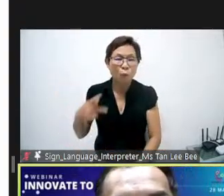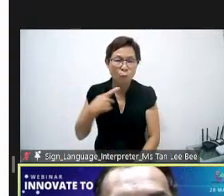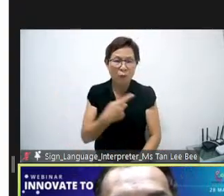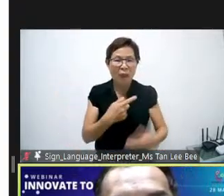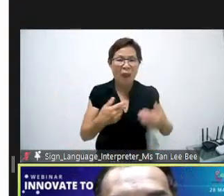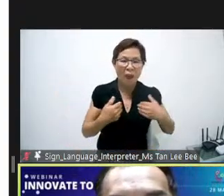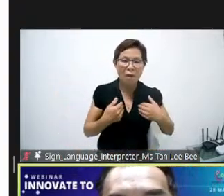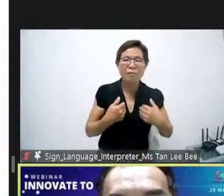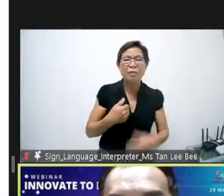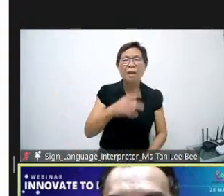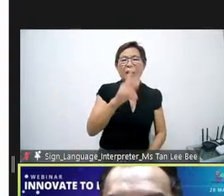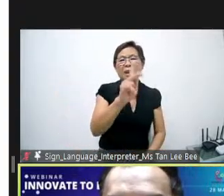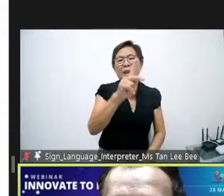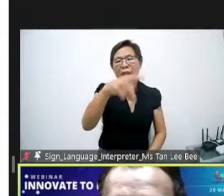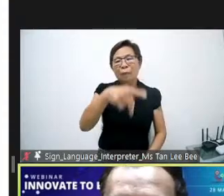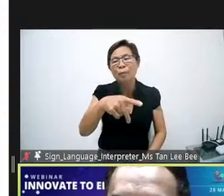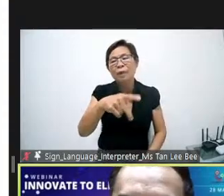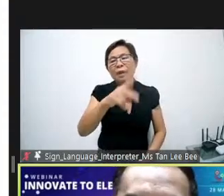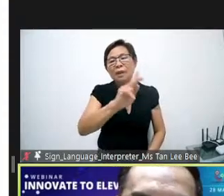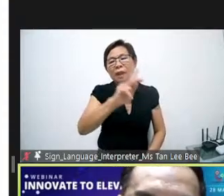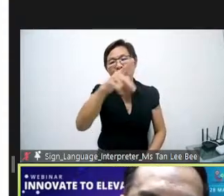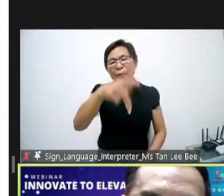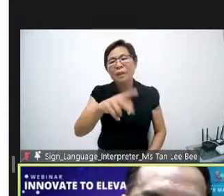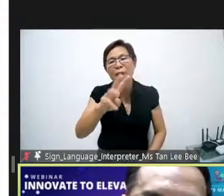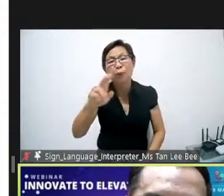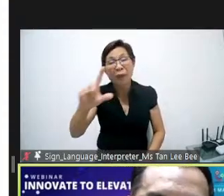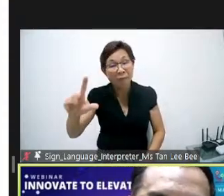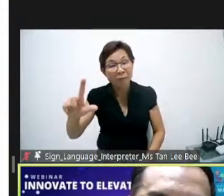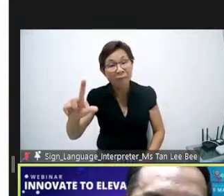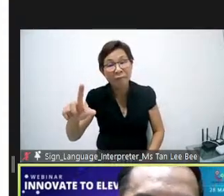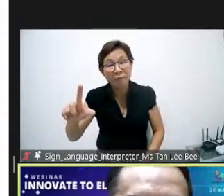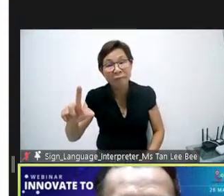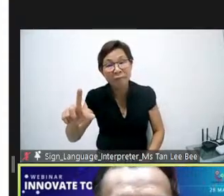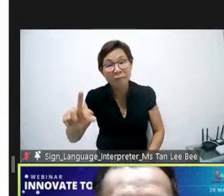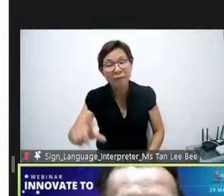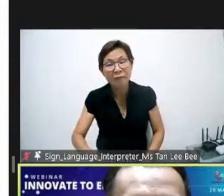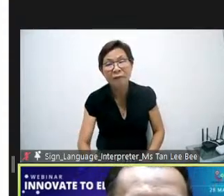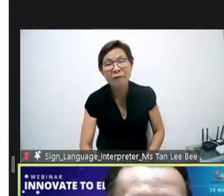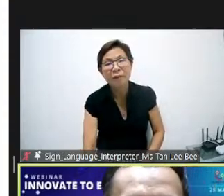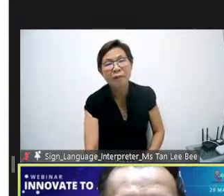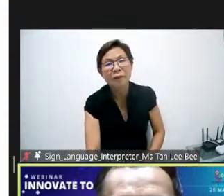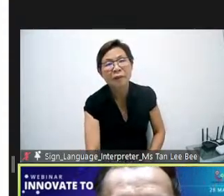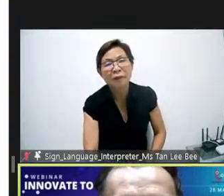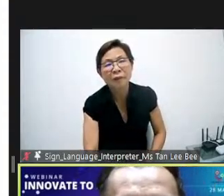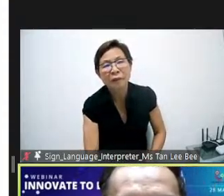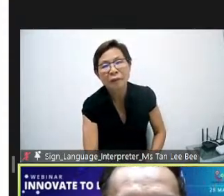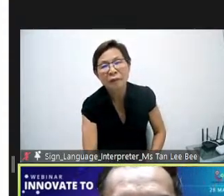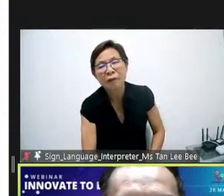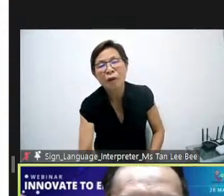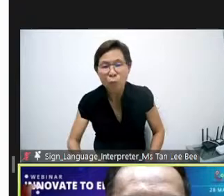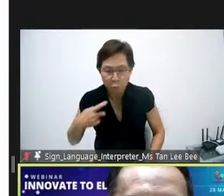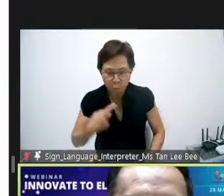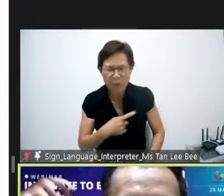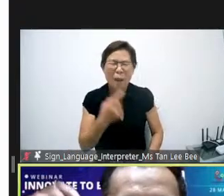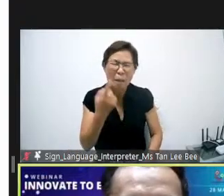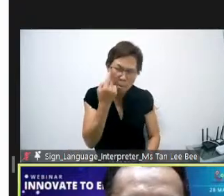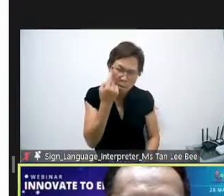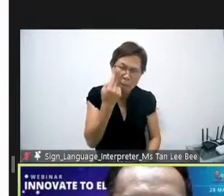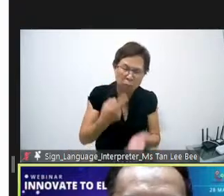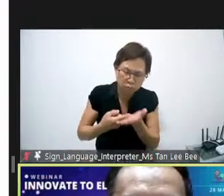of Human, Family and Community Development. As I mentioned, actually we just discussed with one of